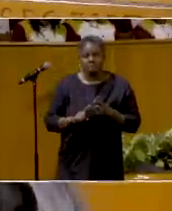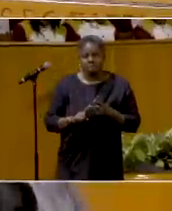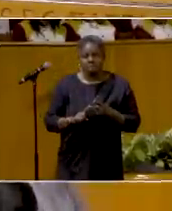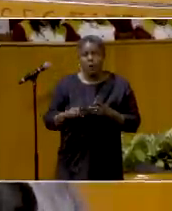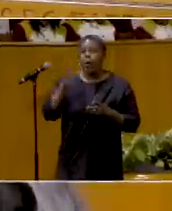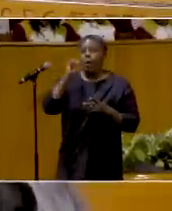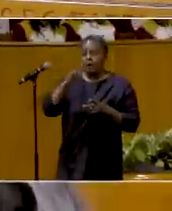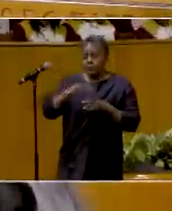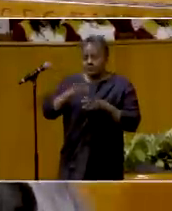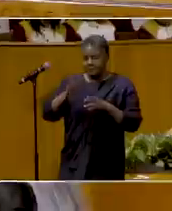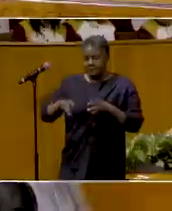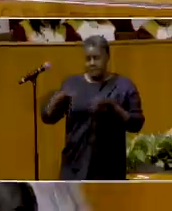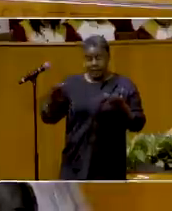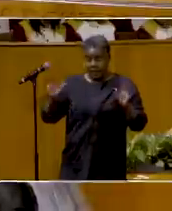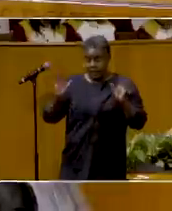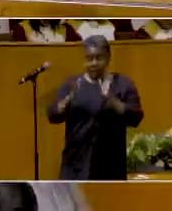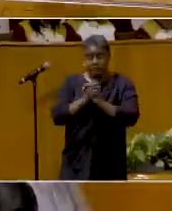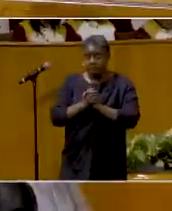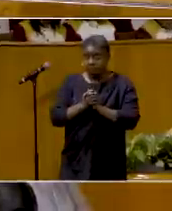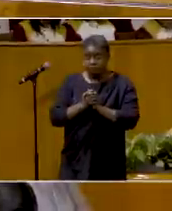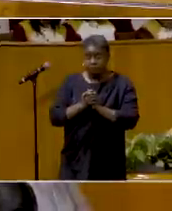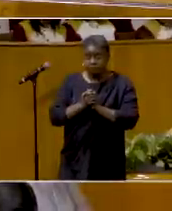Okay, I'm done.